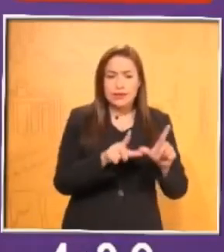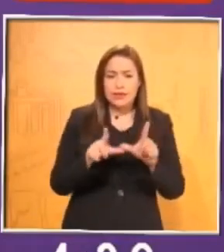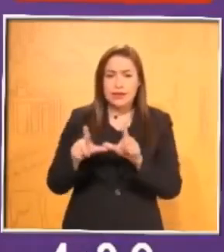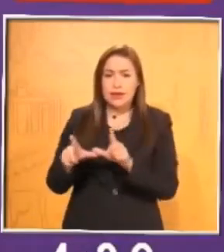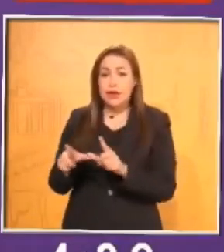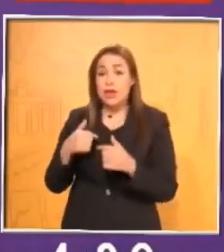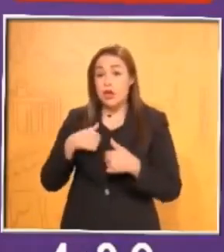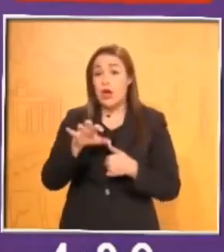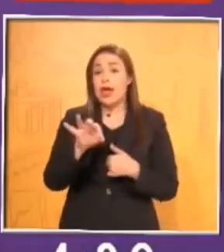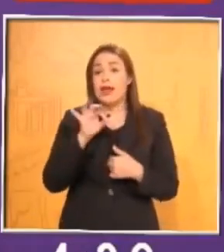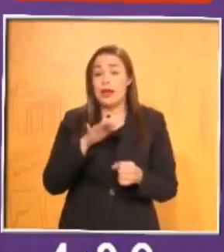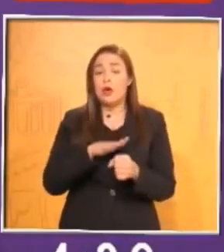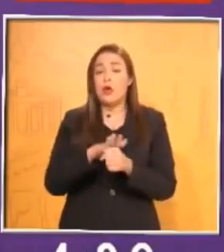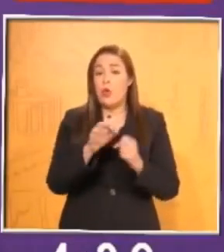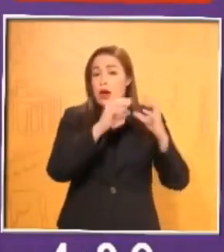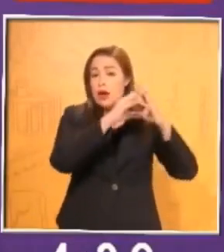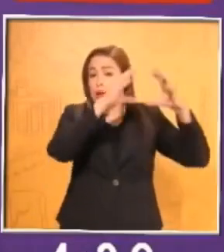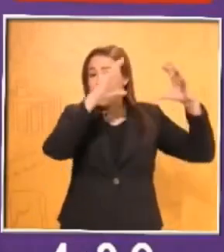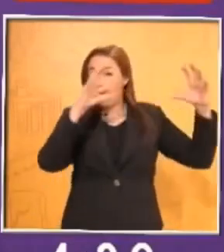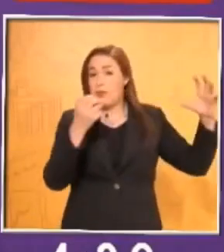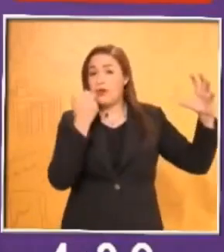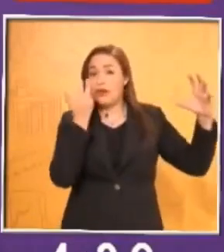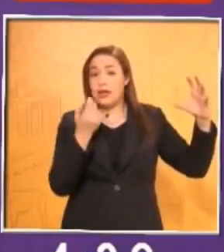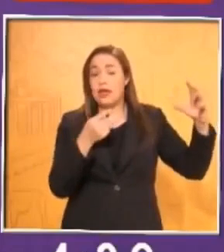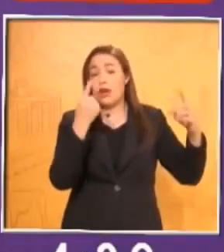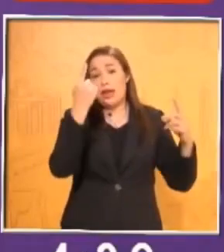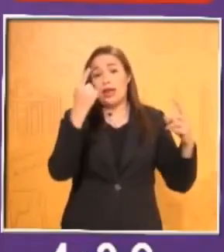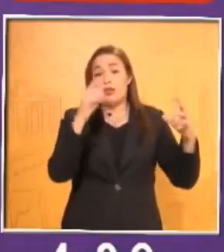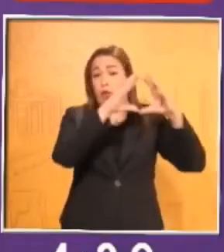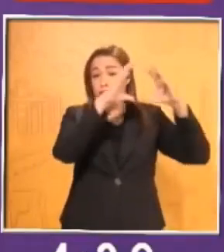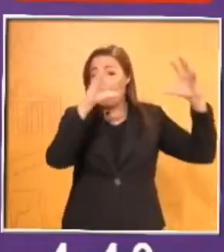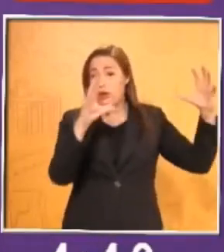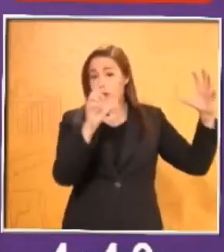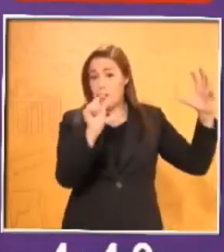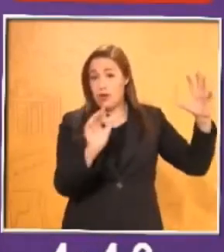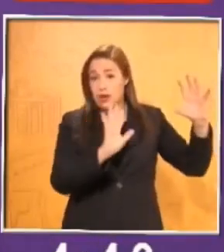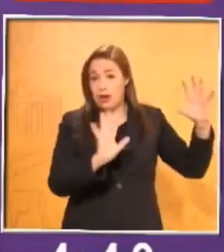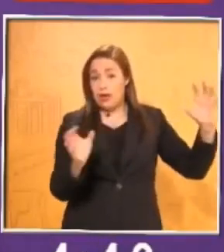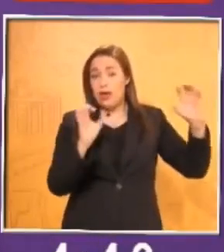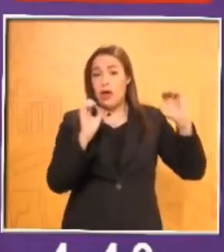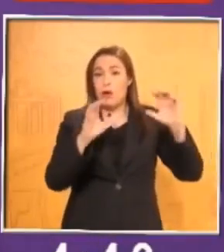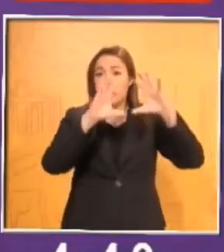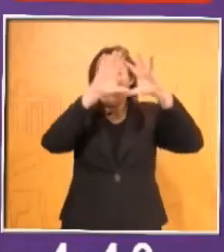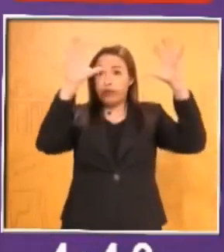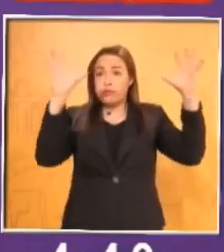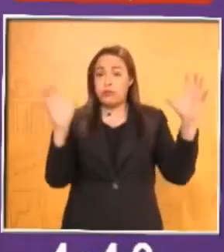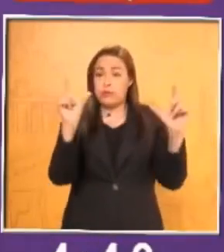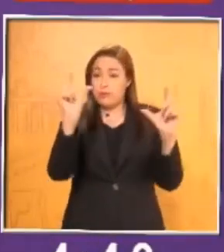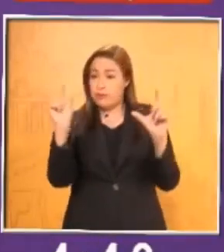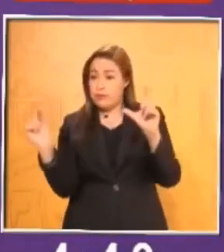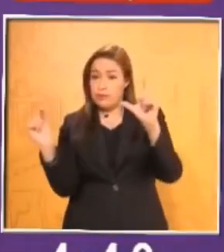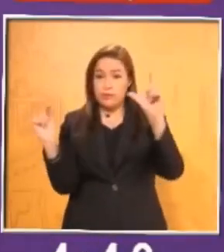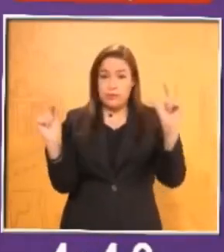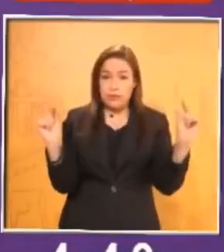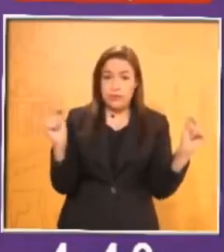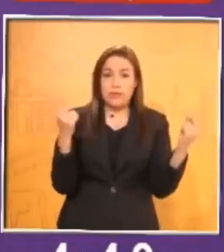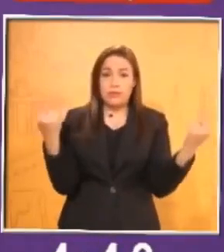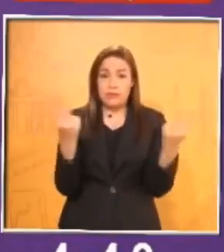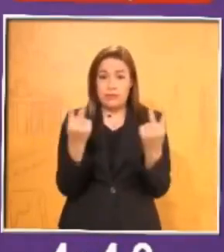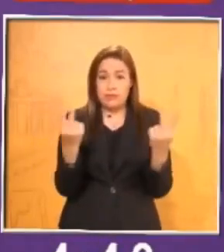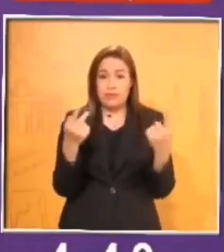bubbles. Before to do that, also you must decide if you are going to